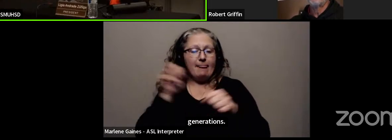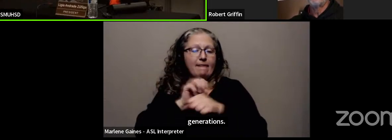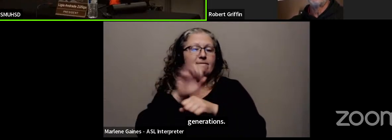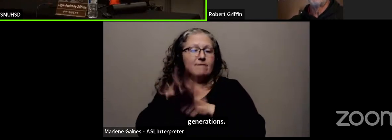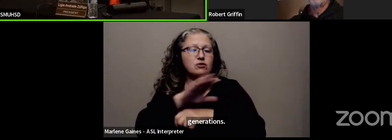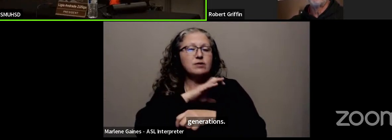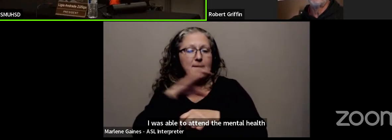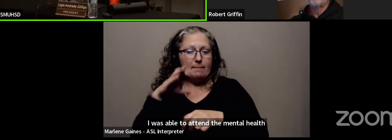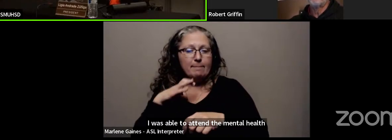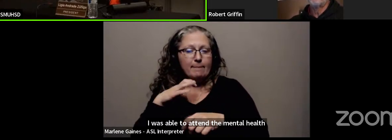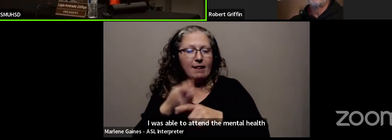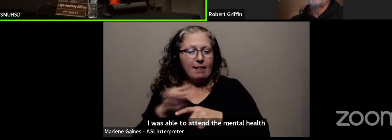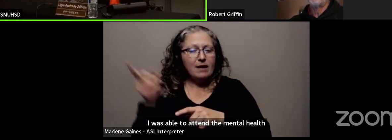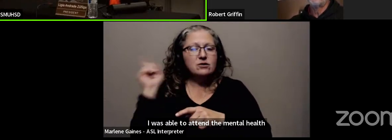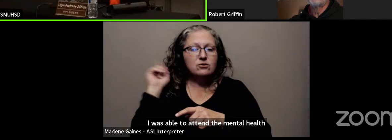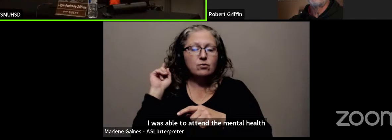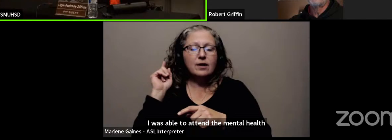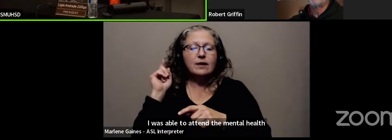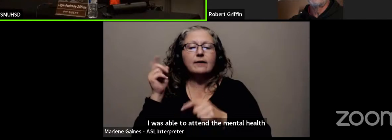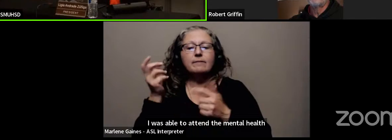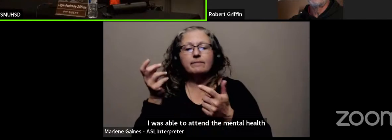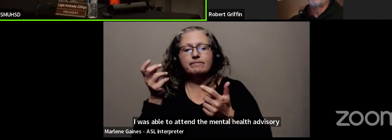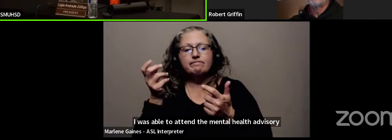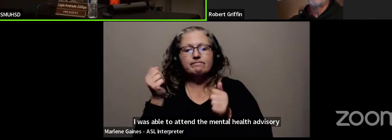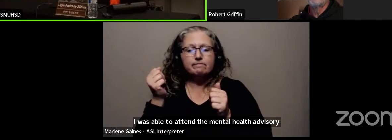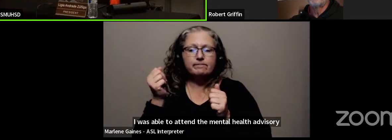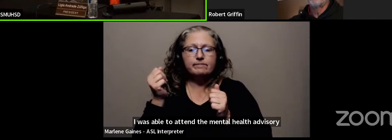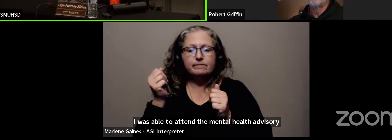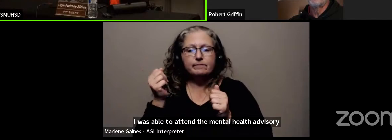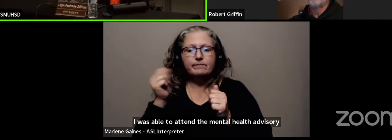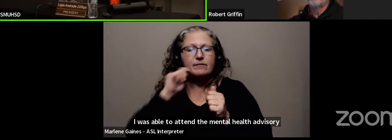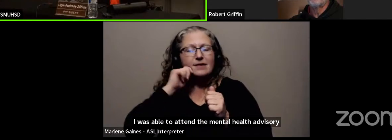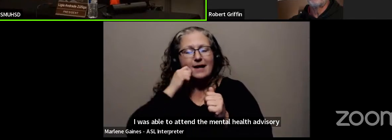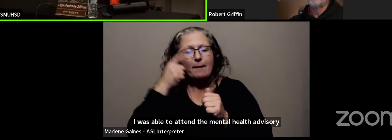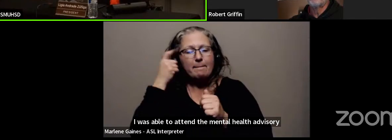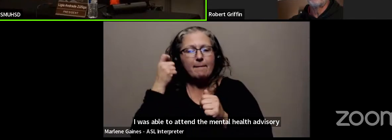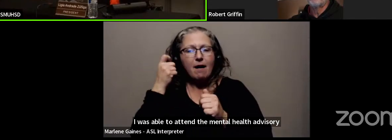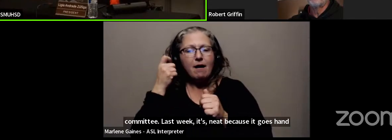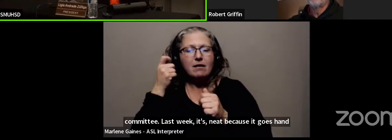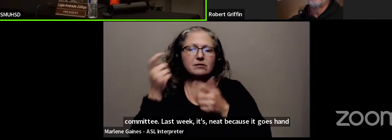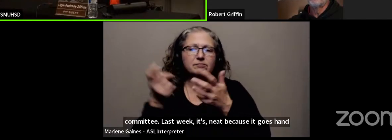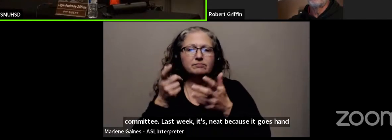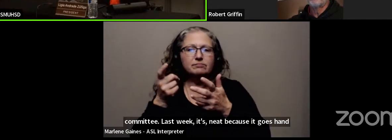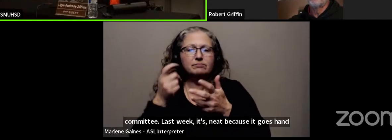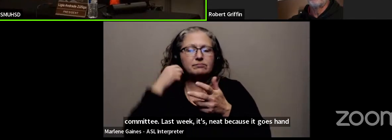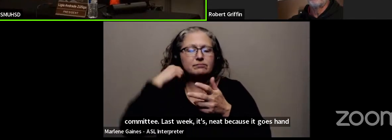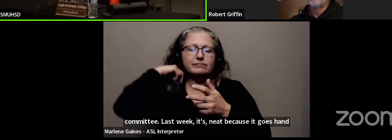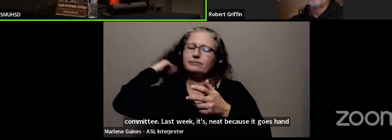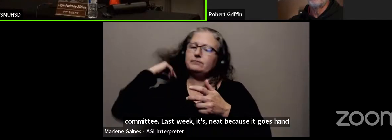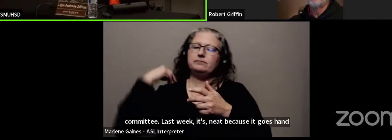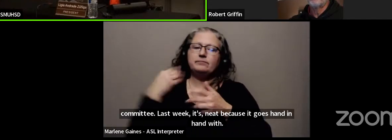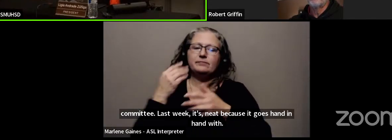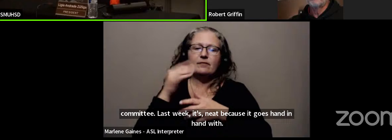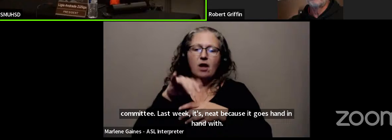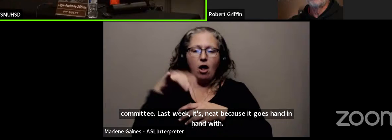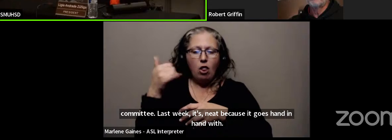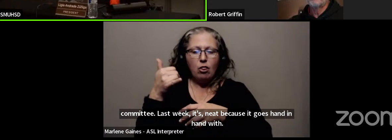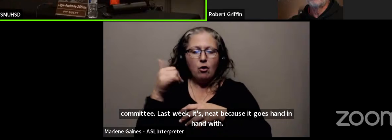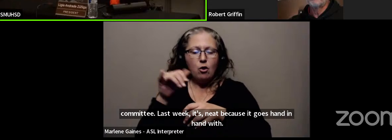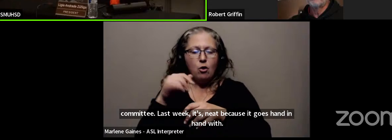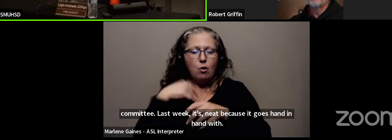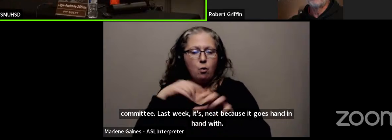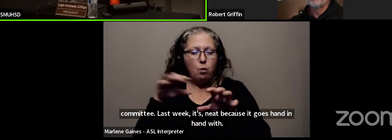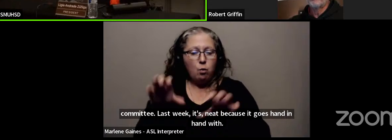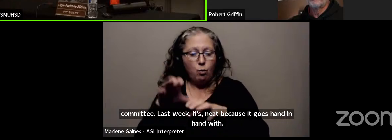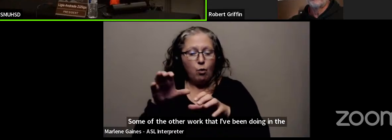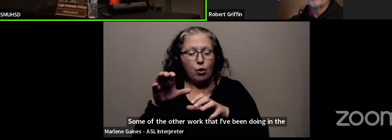Committee last week. It's neat because it goes hand in hand with some of the other work that I've been doing in the